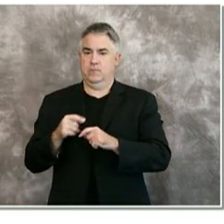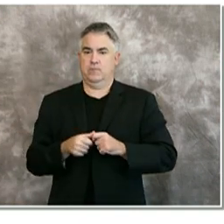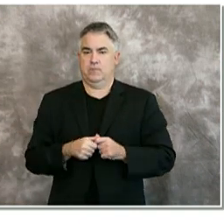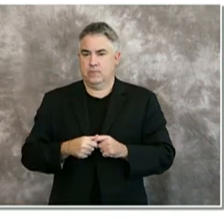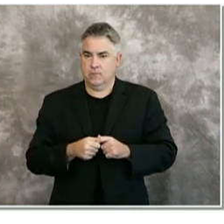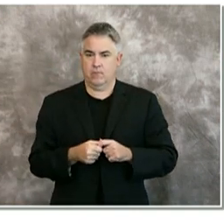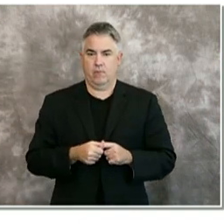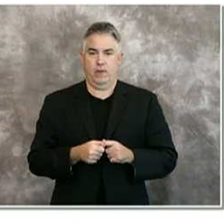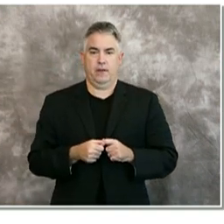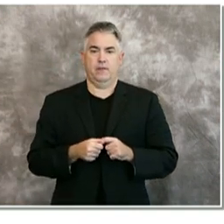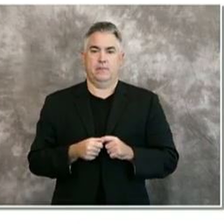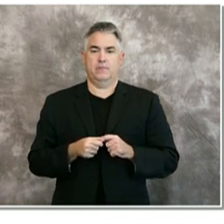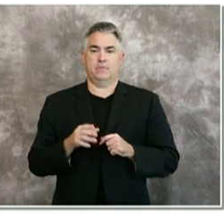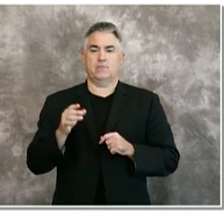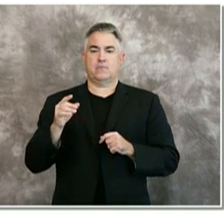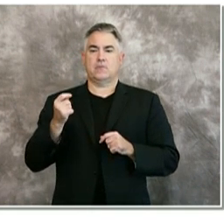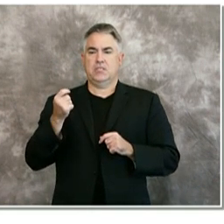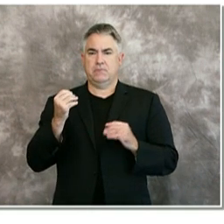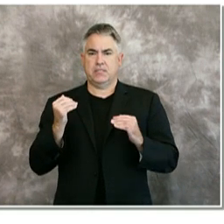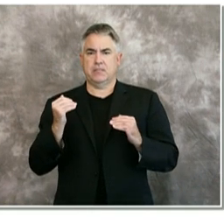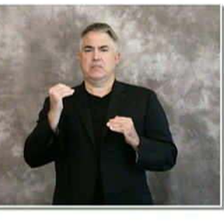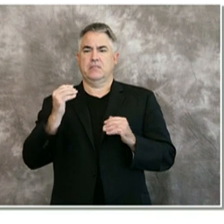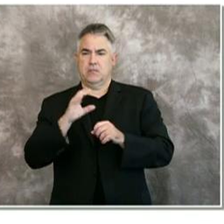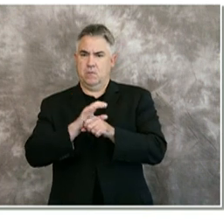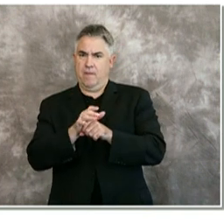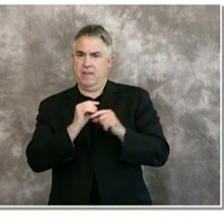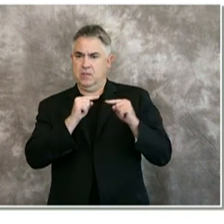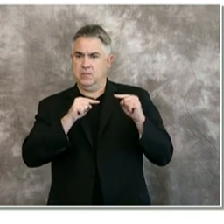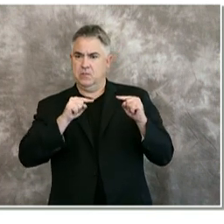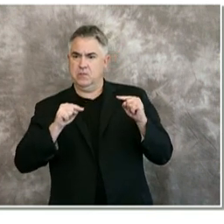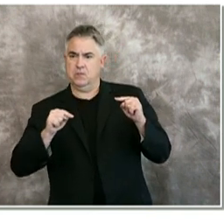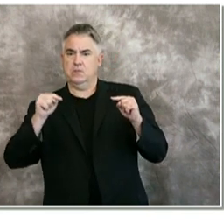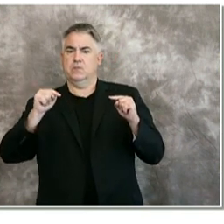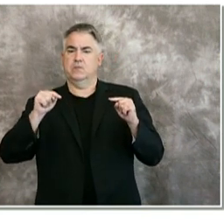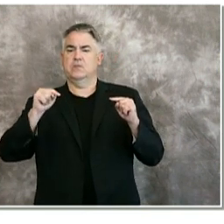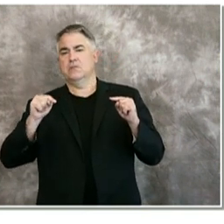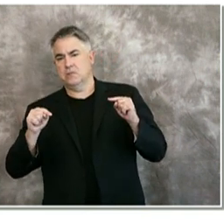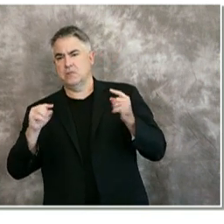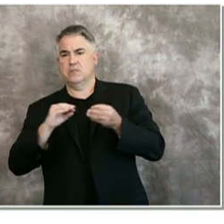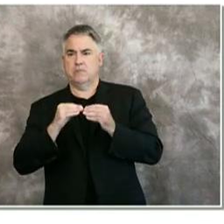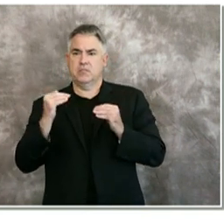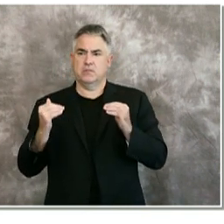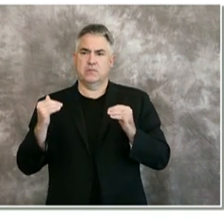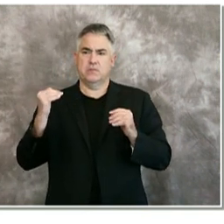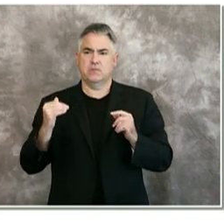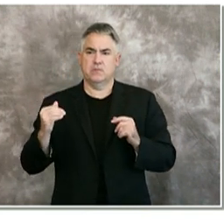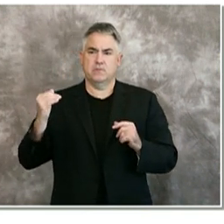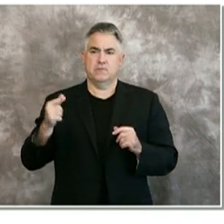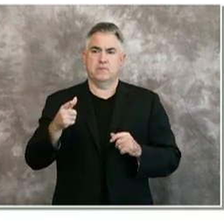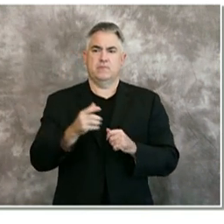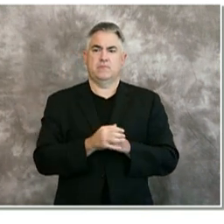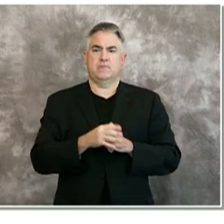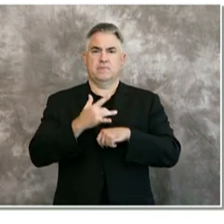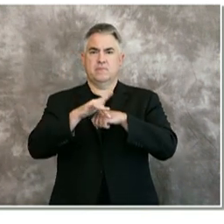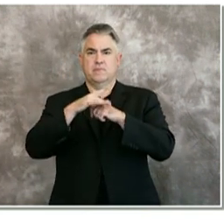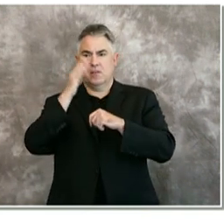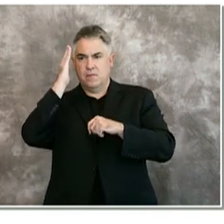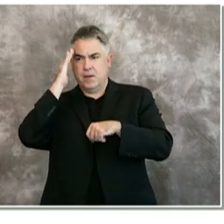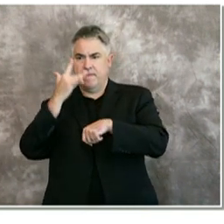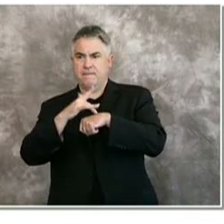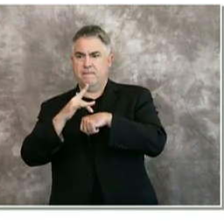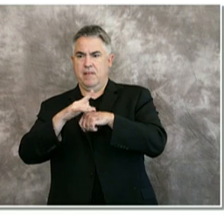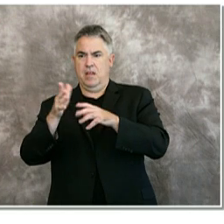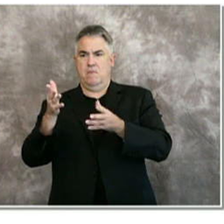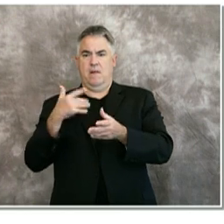COVID numbers up just a little bit, non-COVID down a little bit, still hovering right there at 70% of our ICU utilization. That concludes